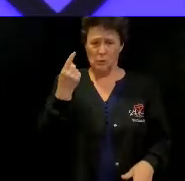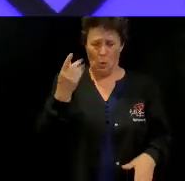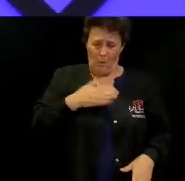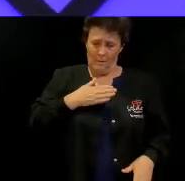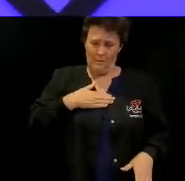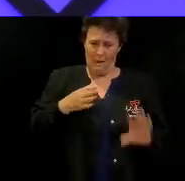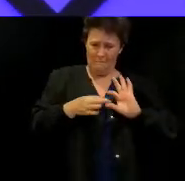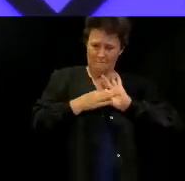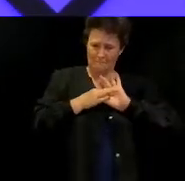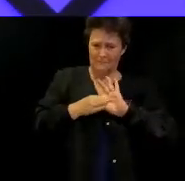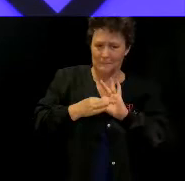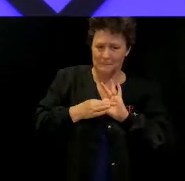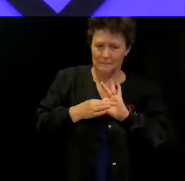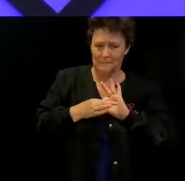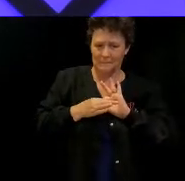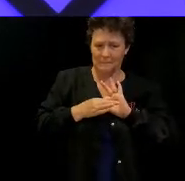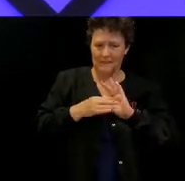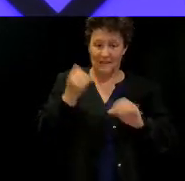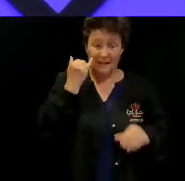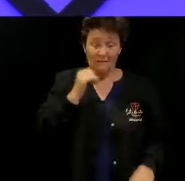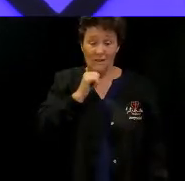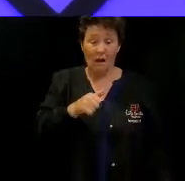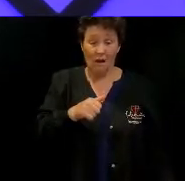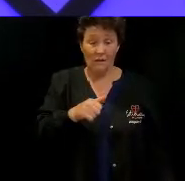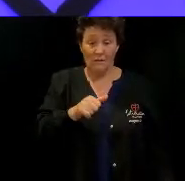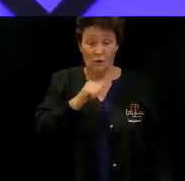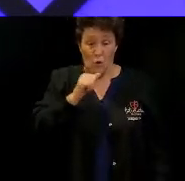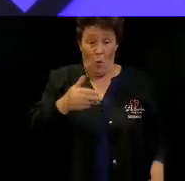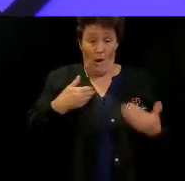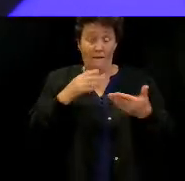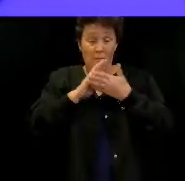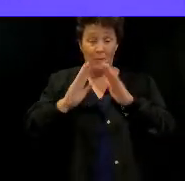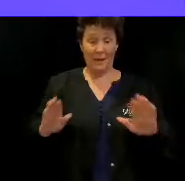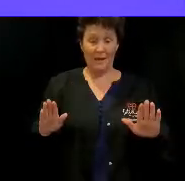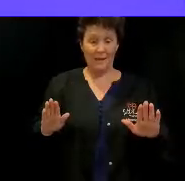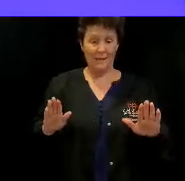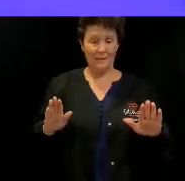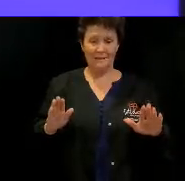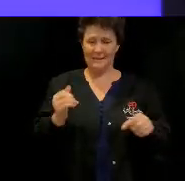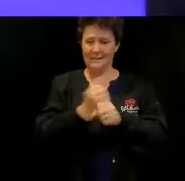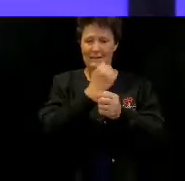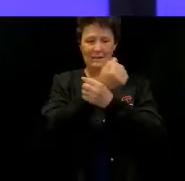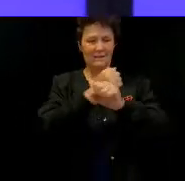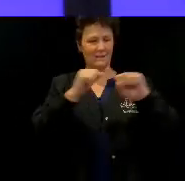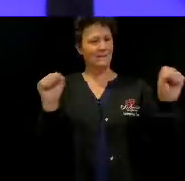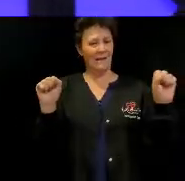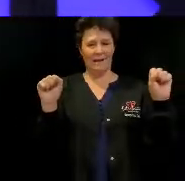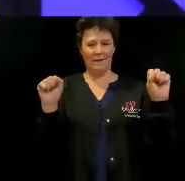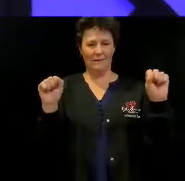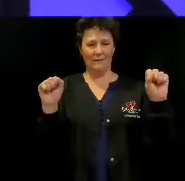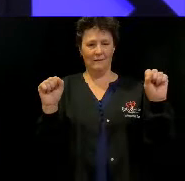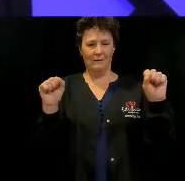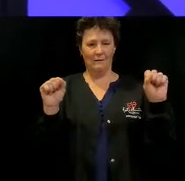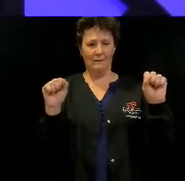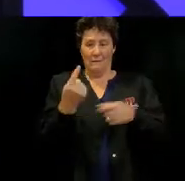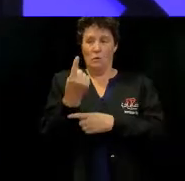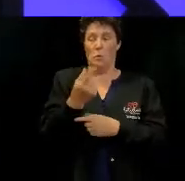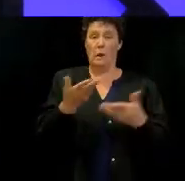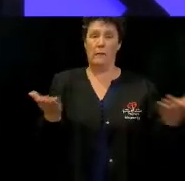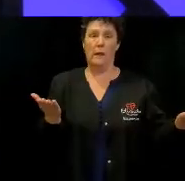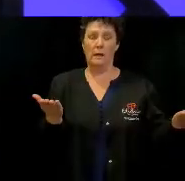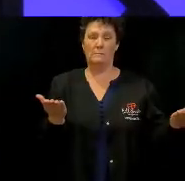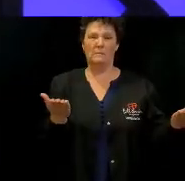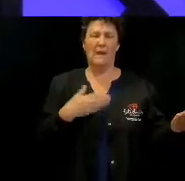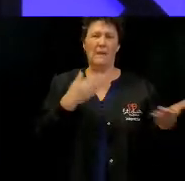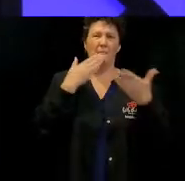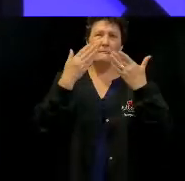it. If not, get born again. And you get the gift of peace. Man, I'm telling you one thing. If there's one thing that I thank